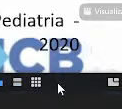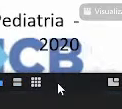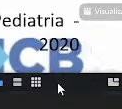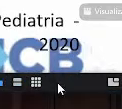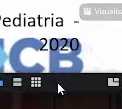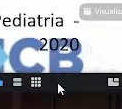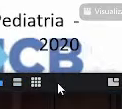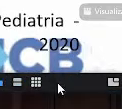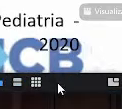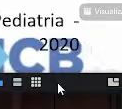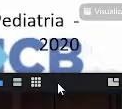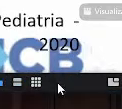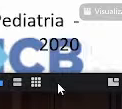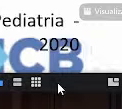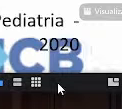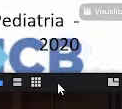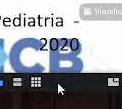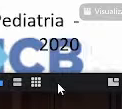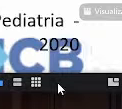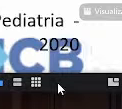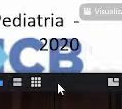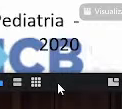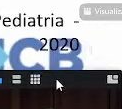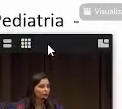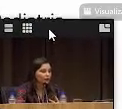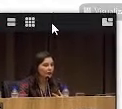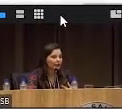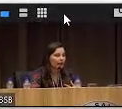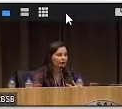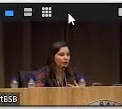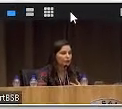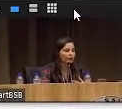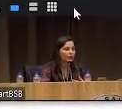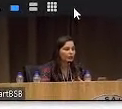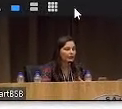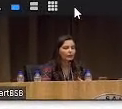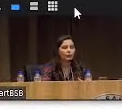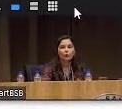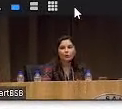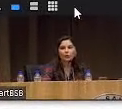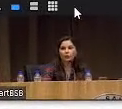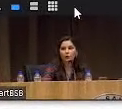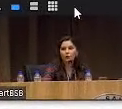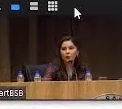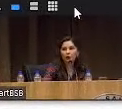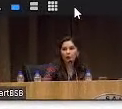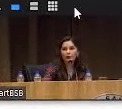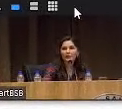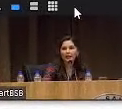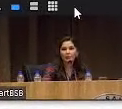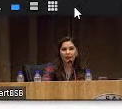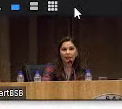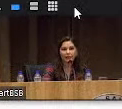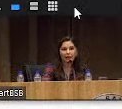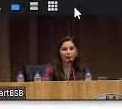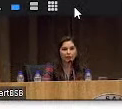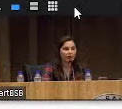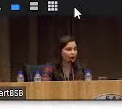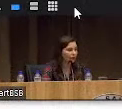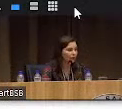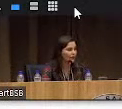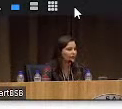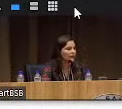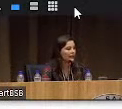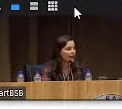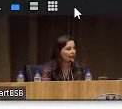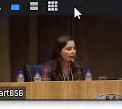general, most of them have recovered well. Some of them used continuous treatment for at least 6